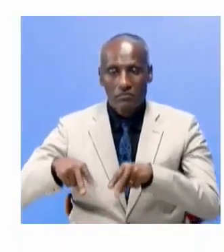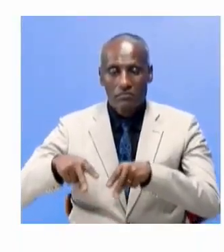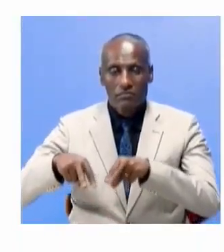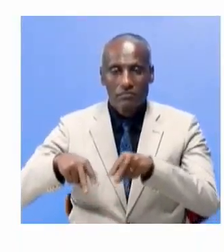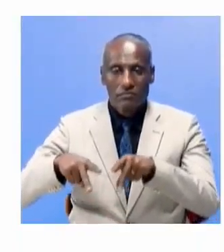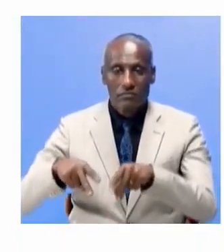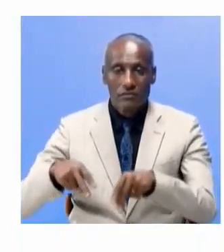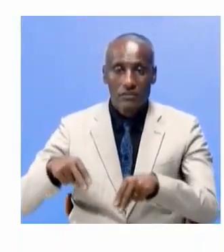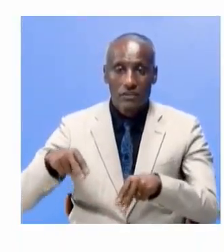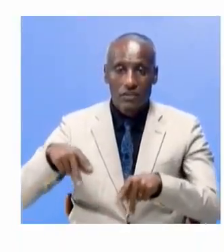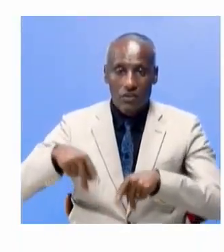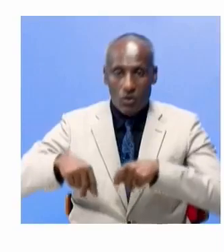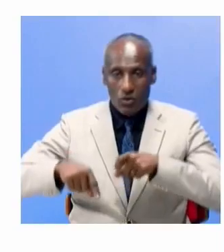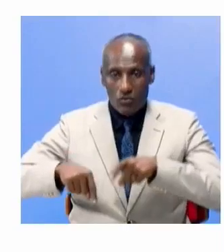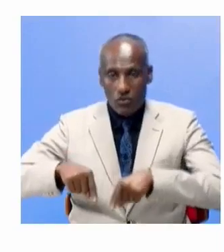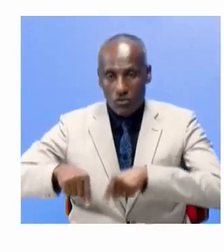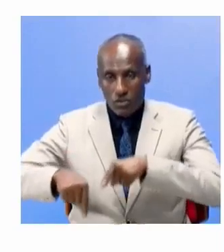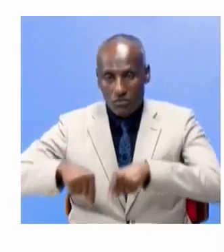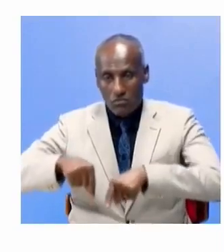on foot